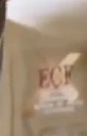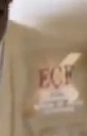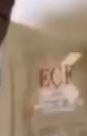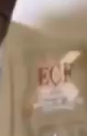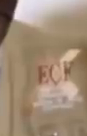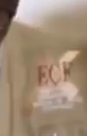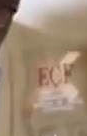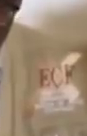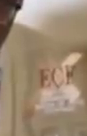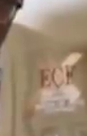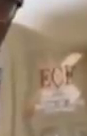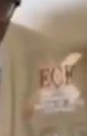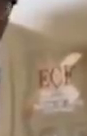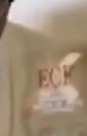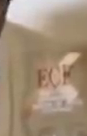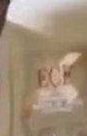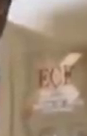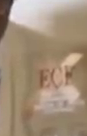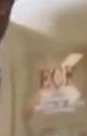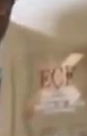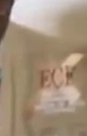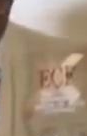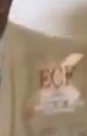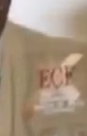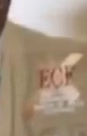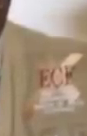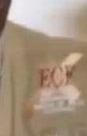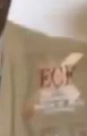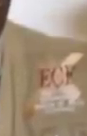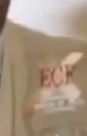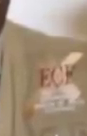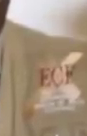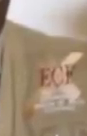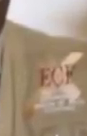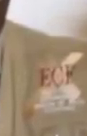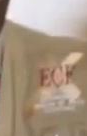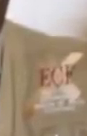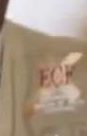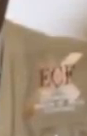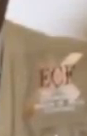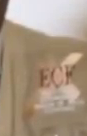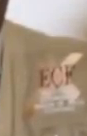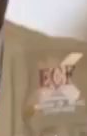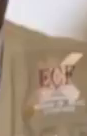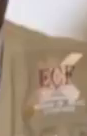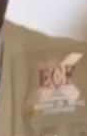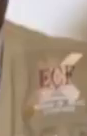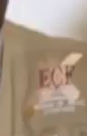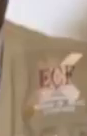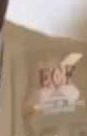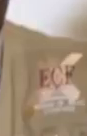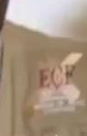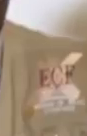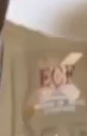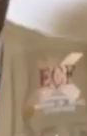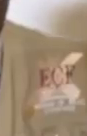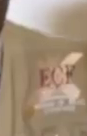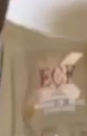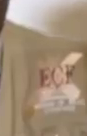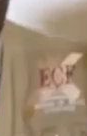Anywhere outside you see the specified, box will cause the ballot paper to be